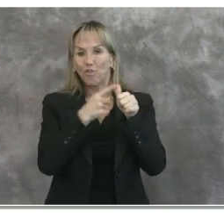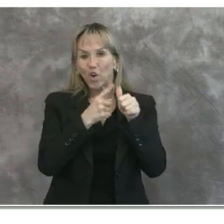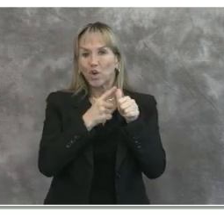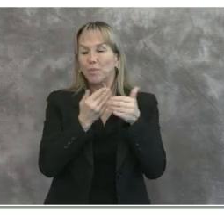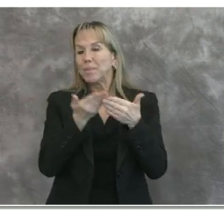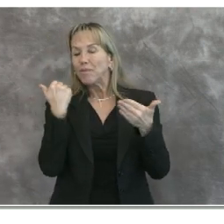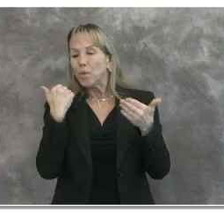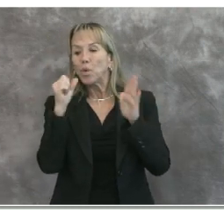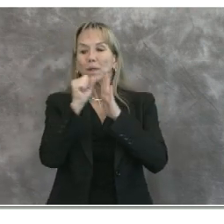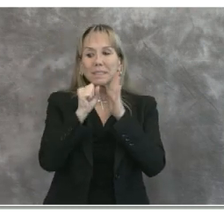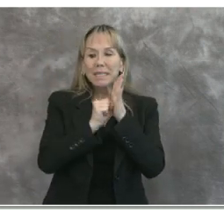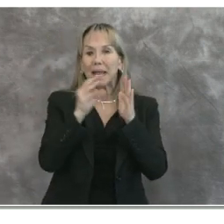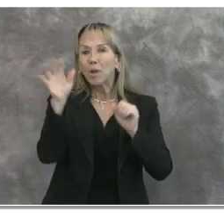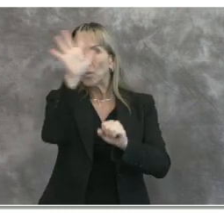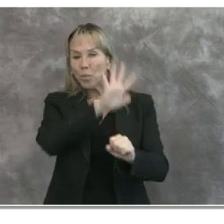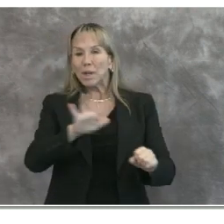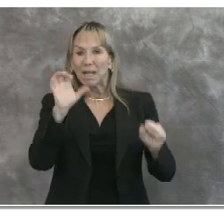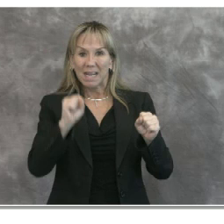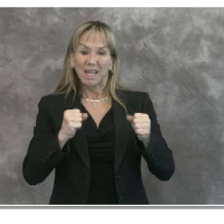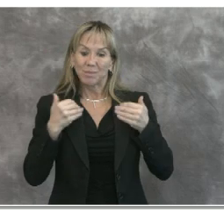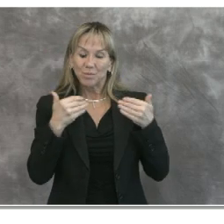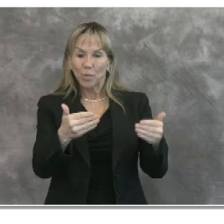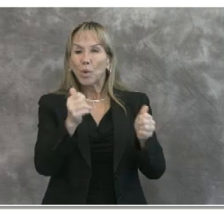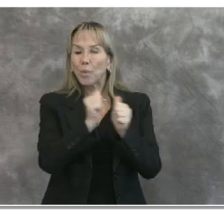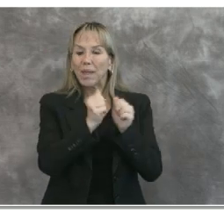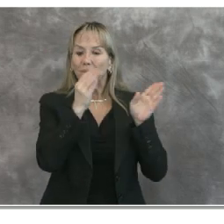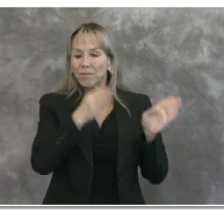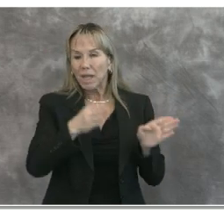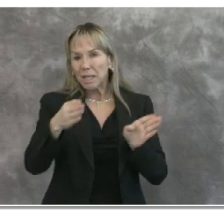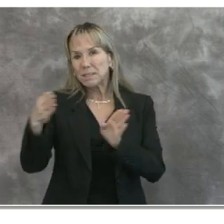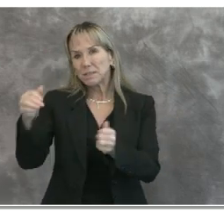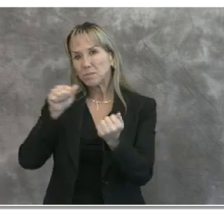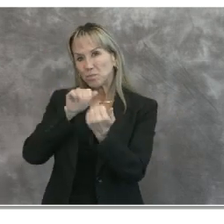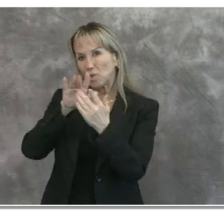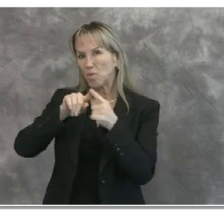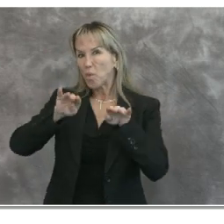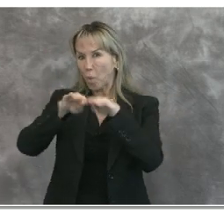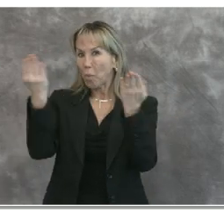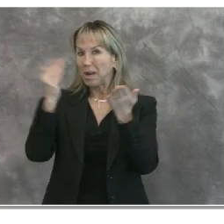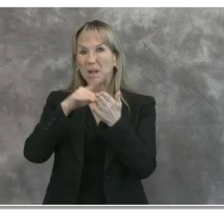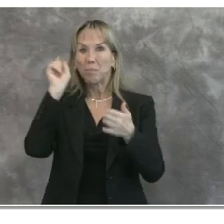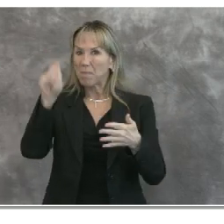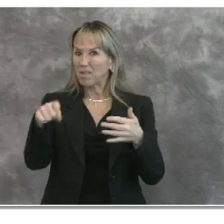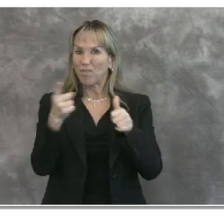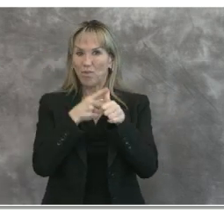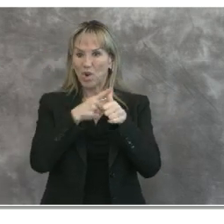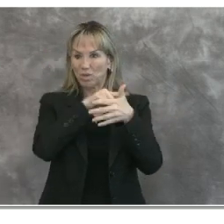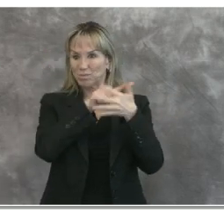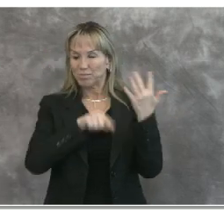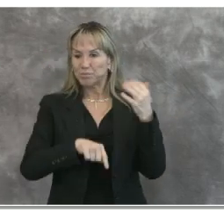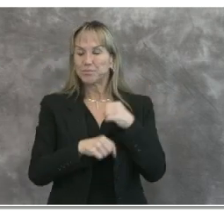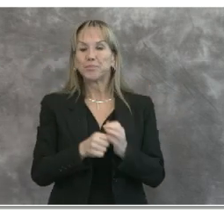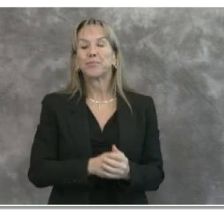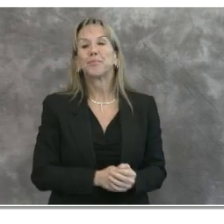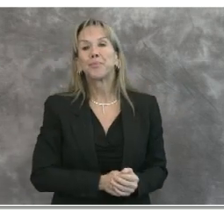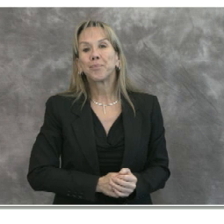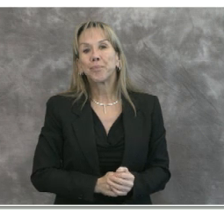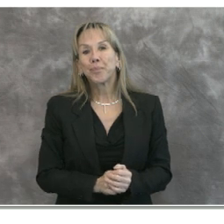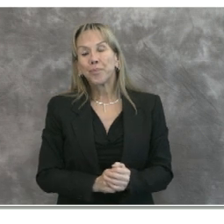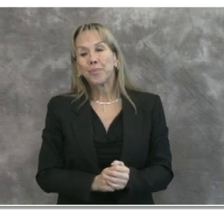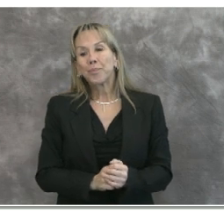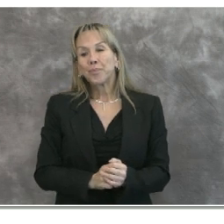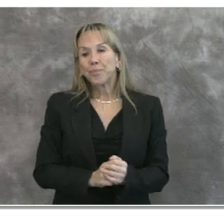regions will consider proceeding with a phased approach to opening. Next slide